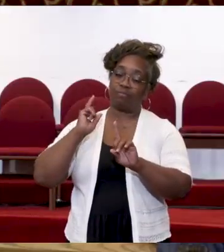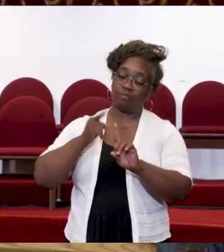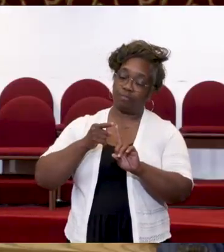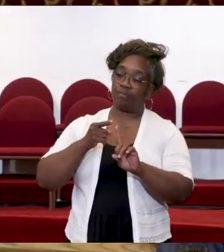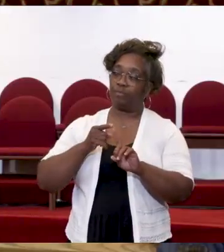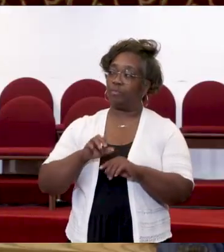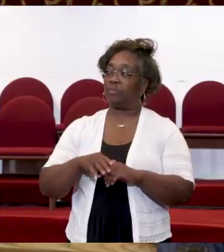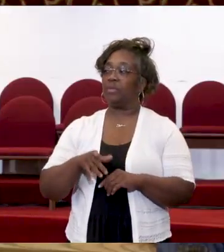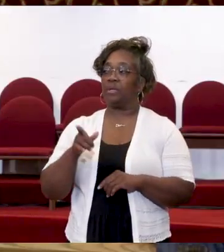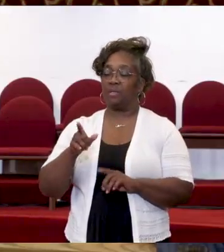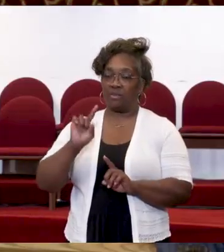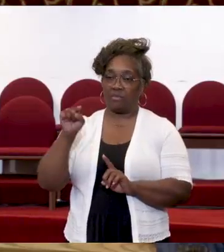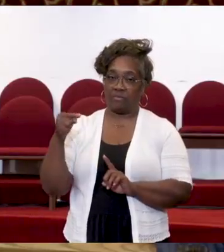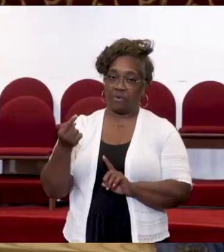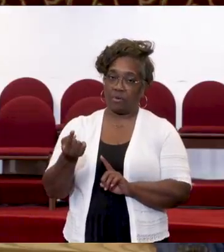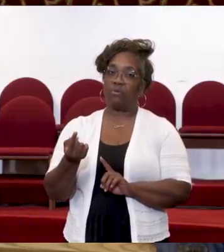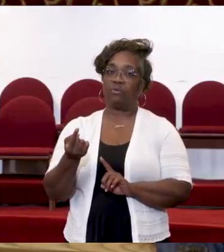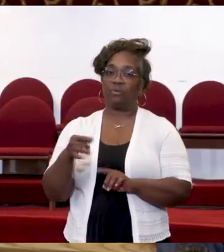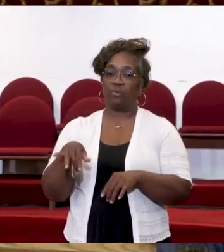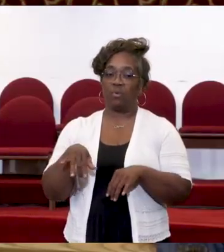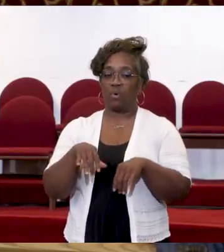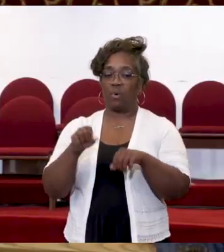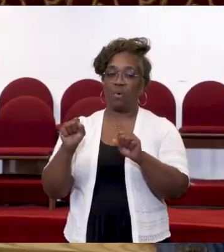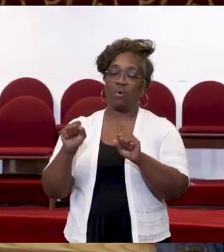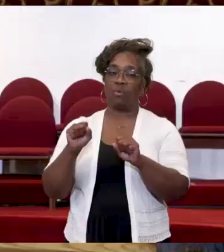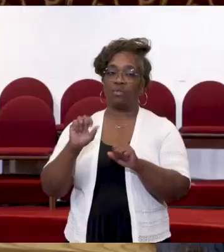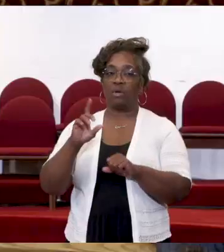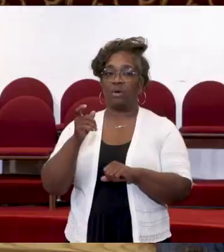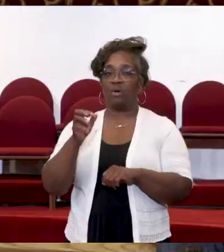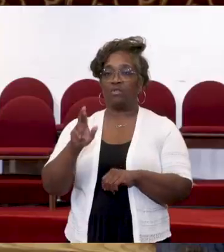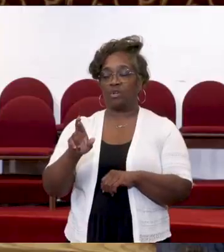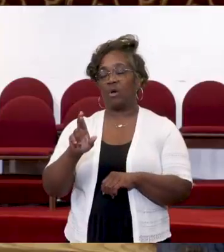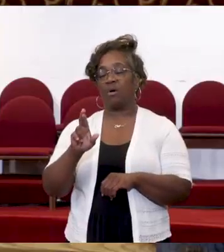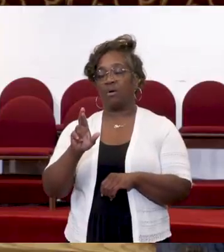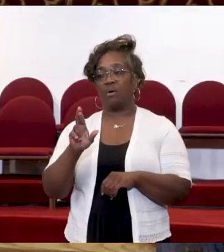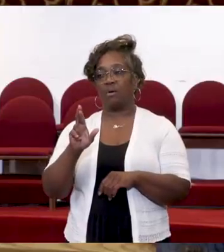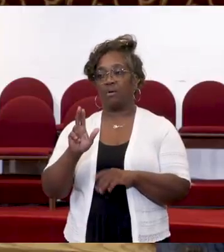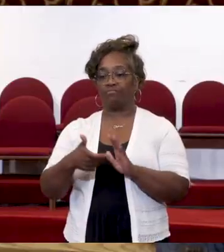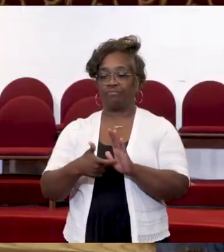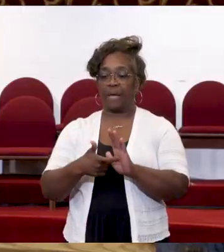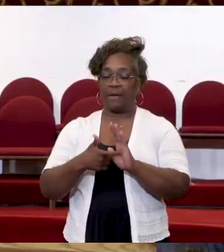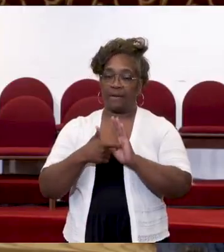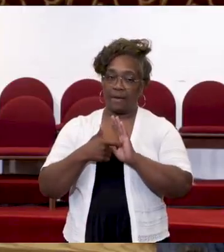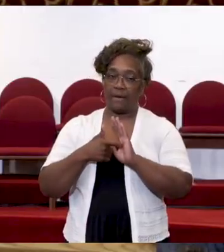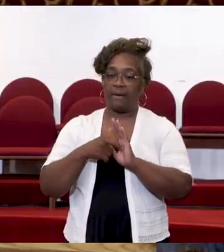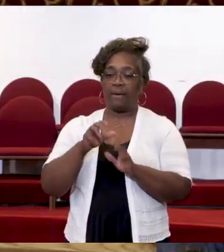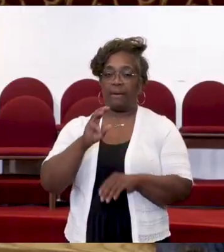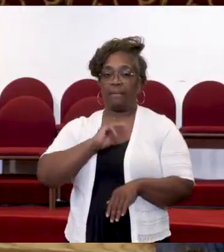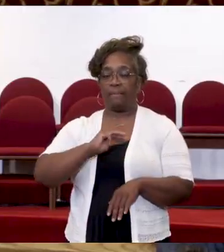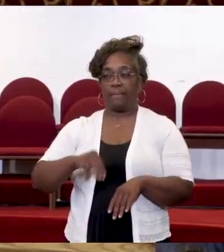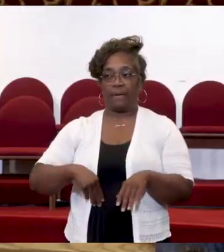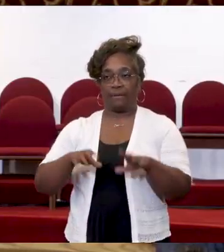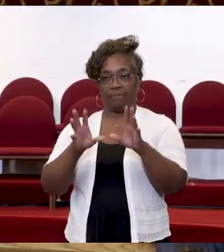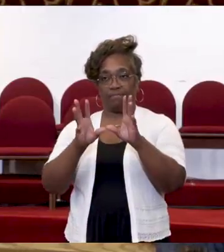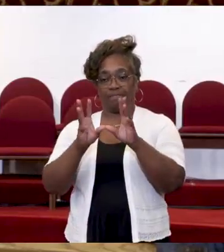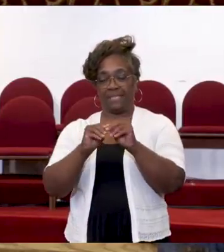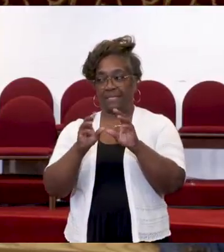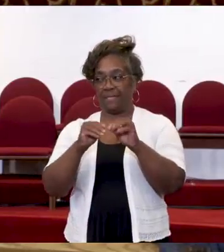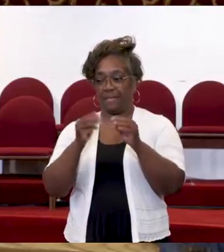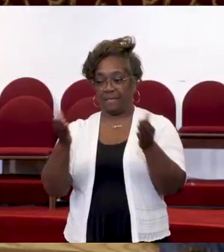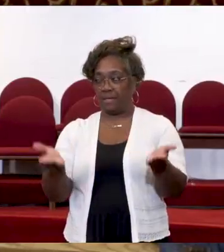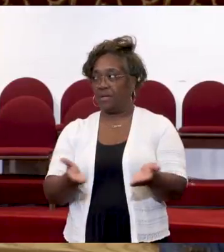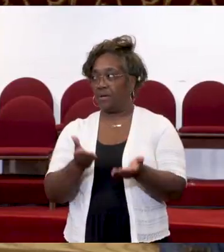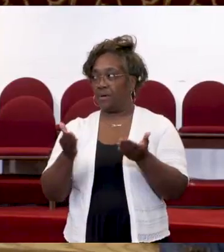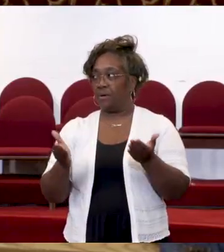ones to have a charter-mandated Mayor's Meeting right here in the 3rd District. And so we've got a lot of great news of what's going on. We've got Tricia Stein coming up